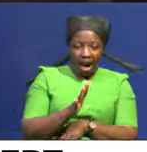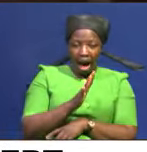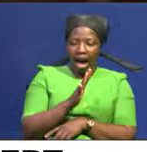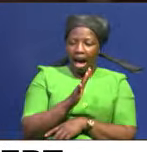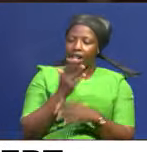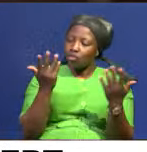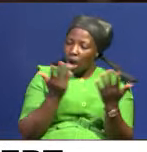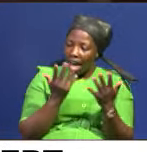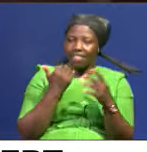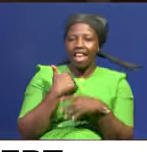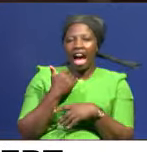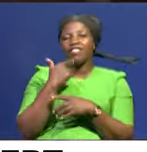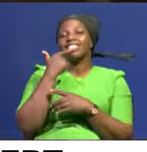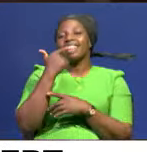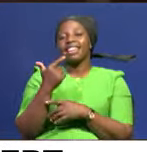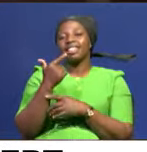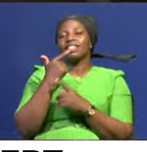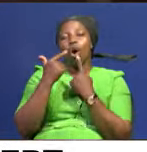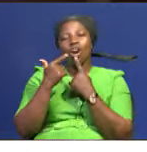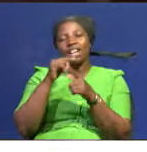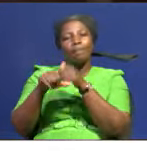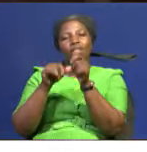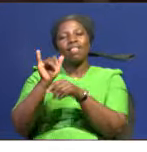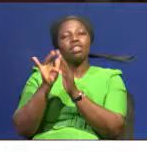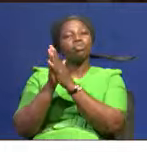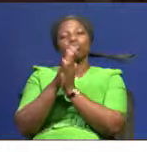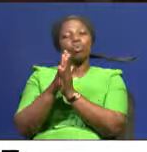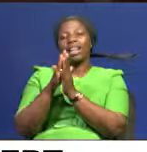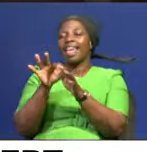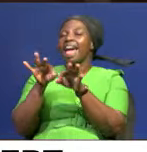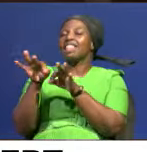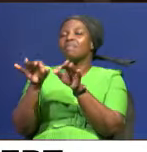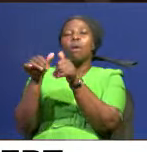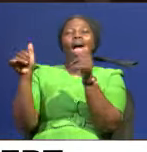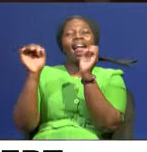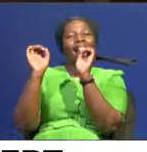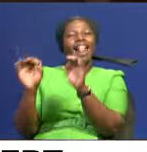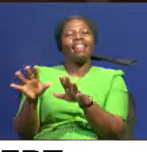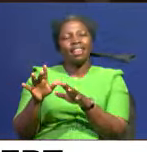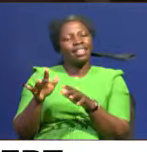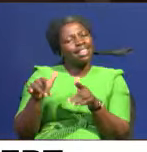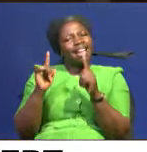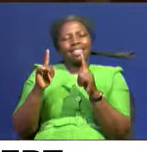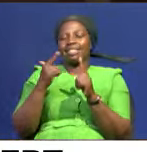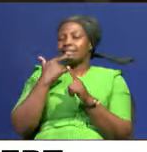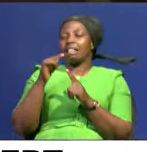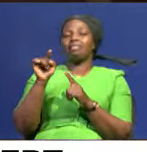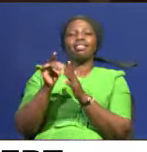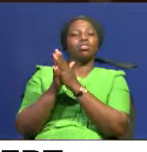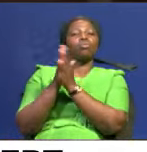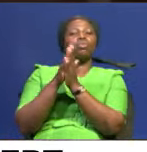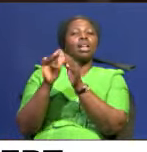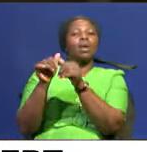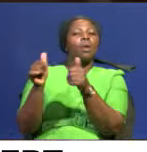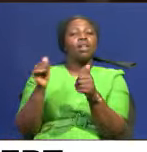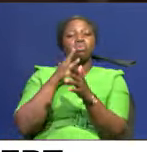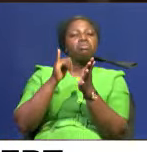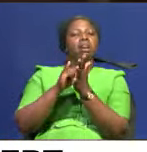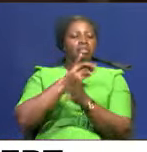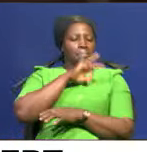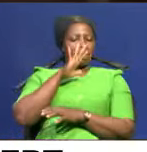well. Let us tell that story appropriately so that the beneficiaries can know